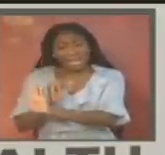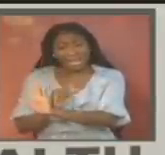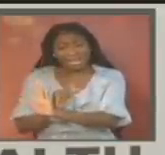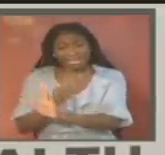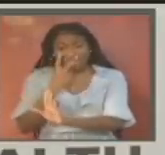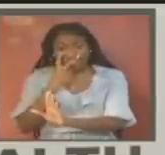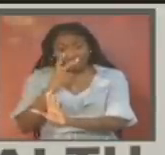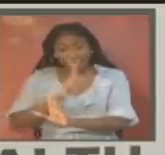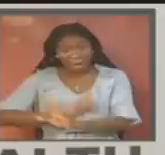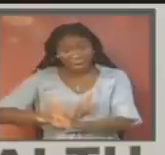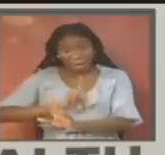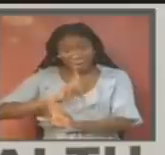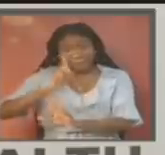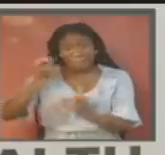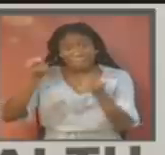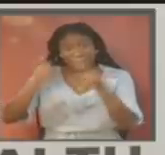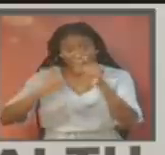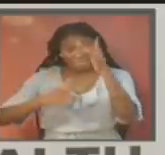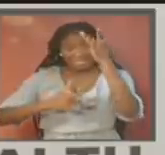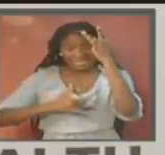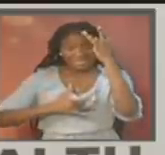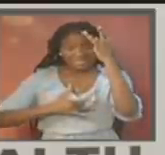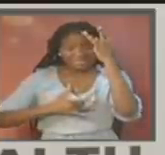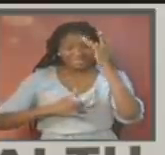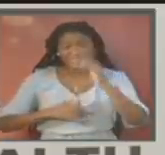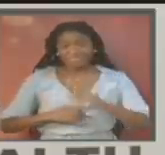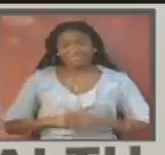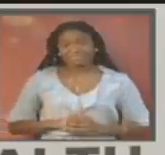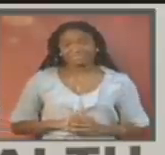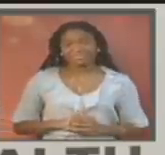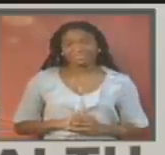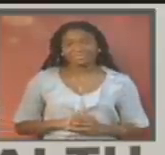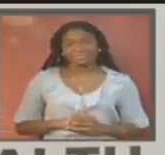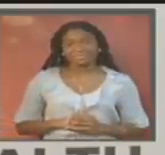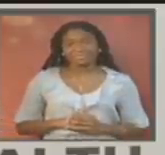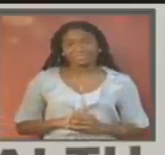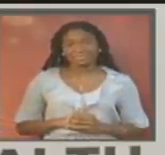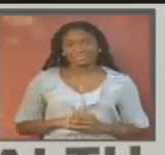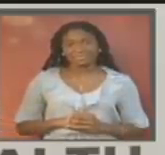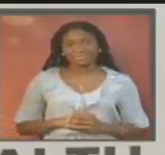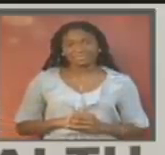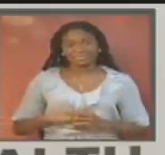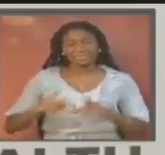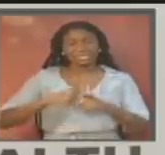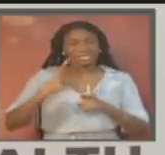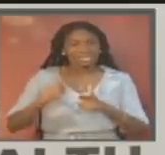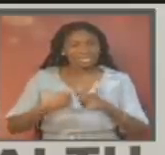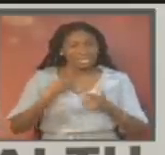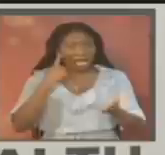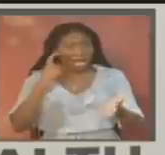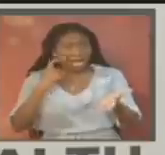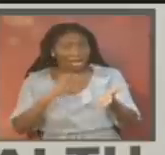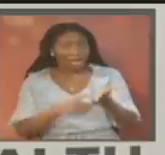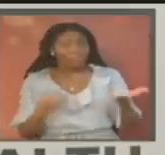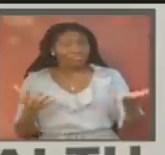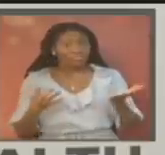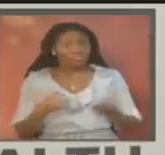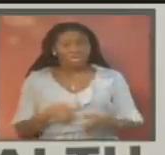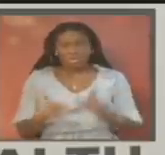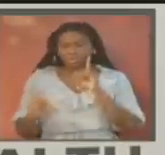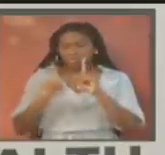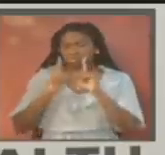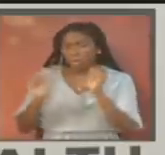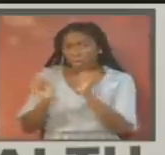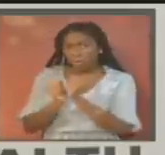cases. So with that, we so far have spoken to Dr. Ronan Ramrup. He's our pediatric cardiologist